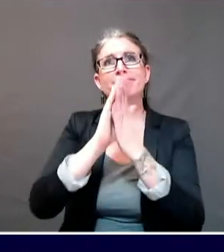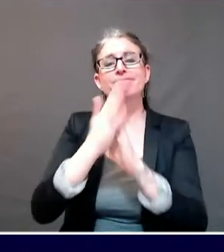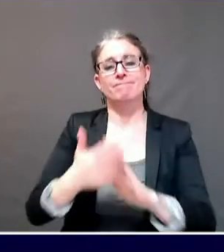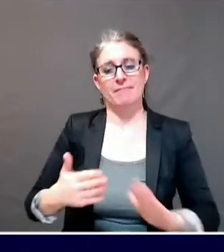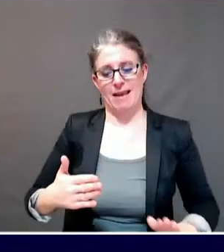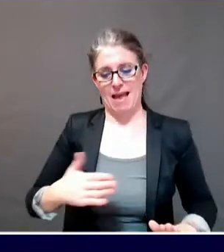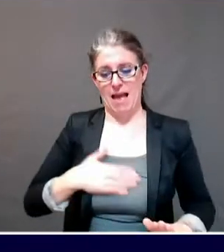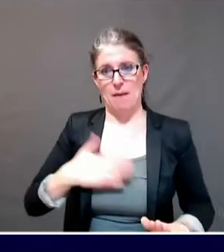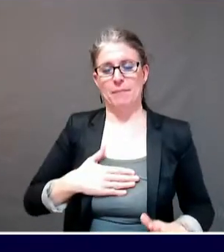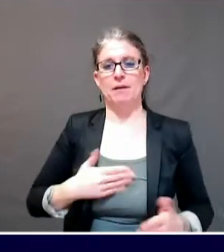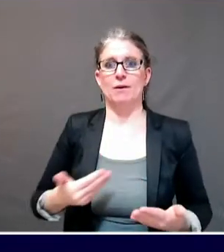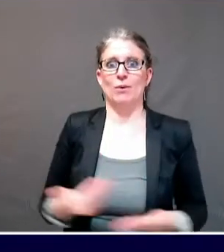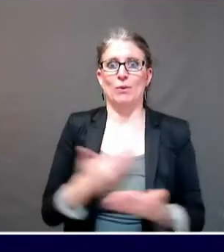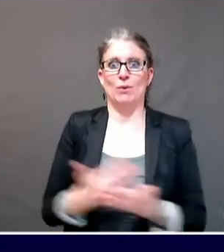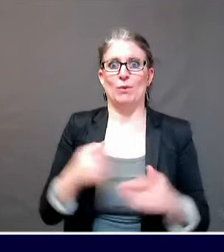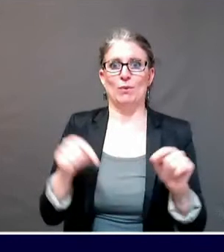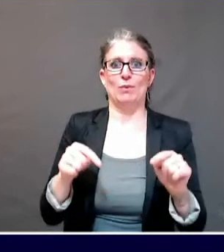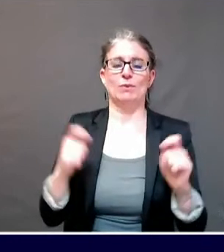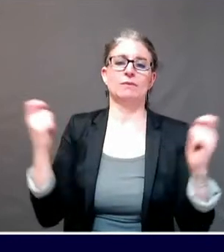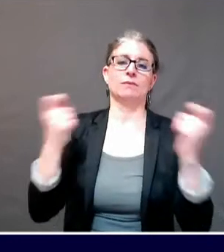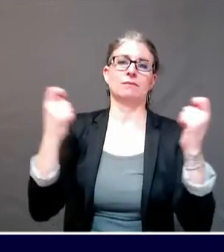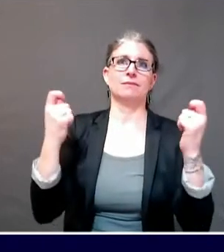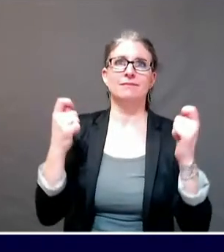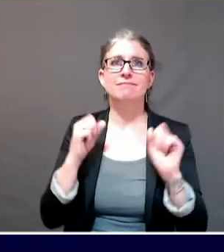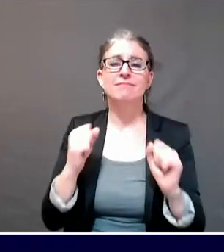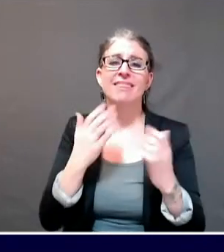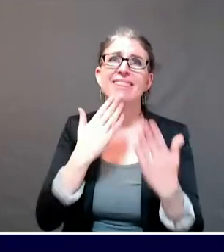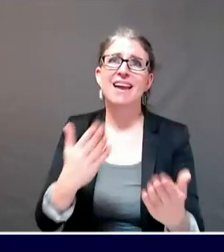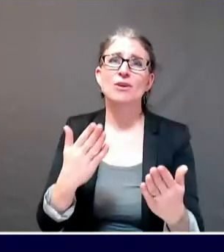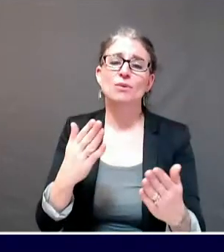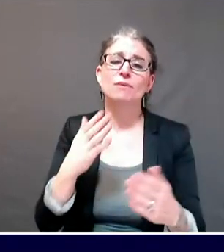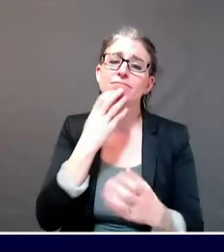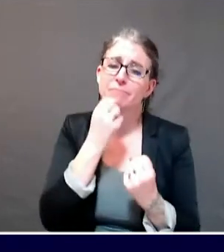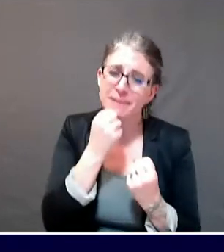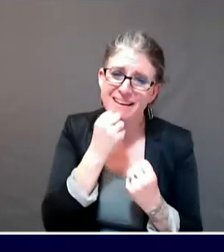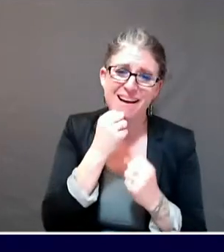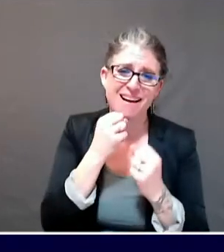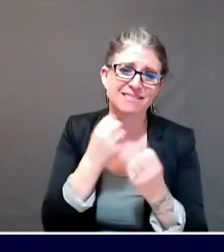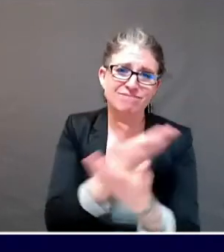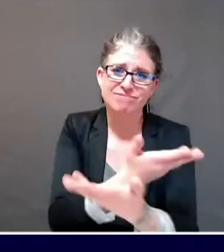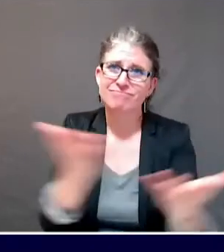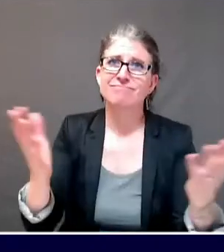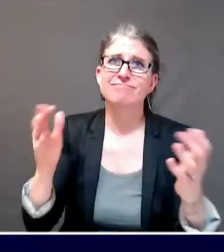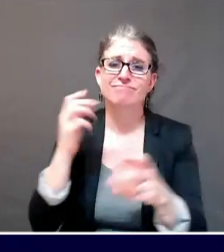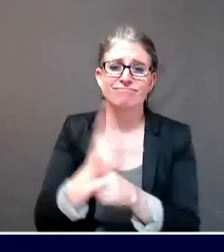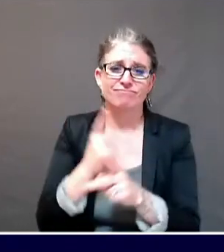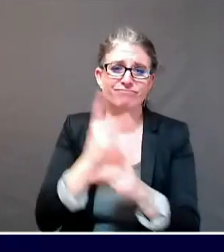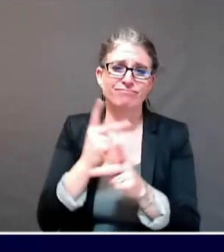afternoon. As always, please be kind, take care of one another. We'll talk again on Wednesday.